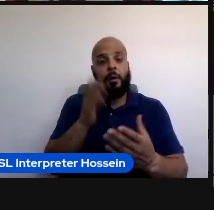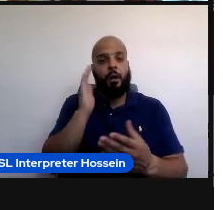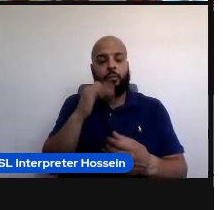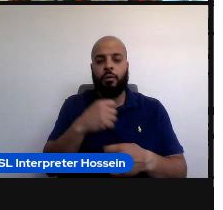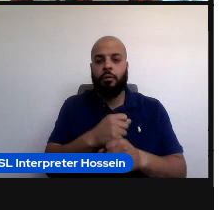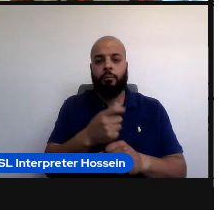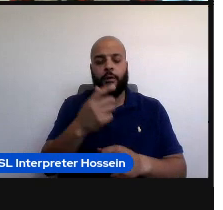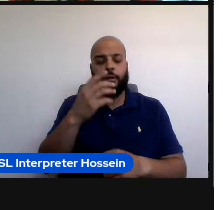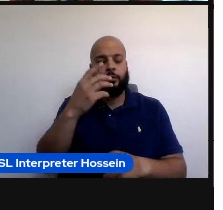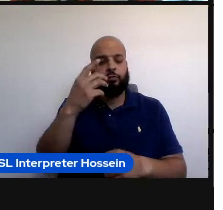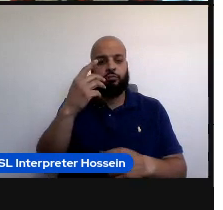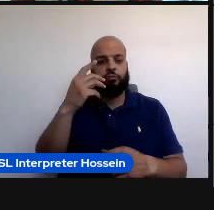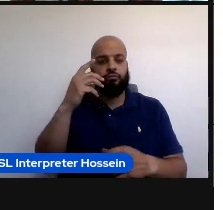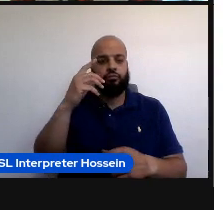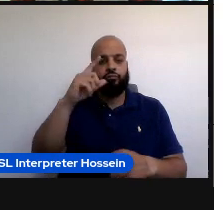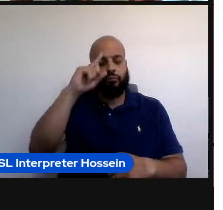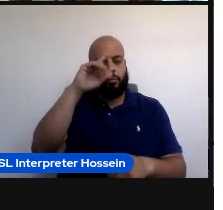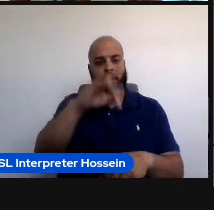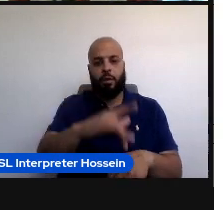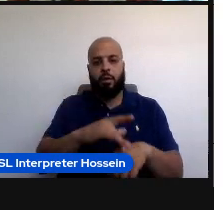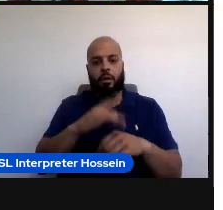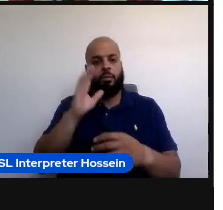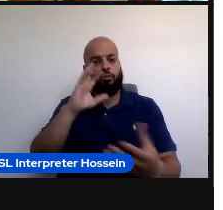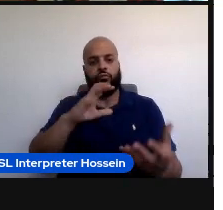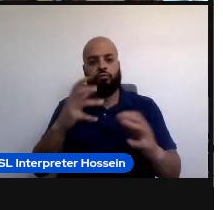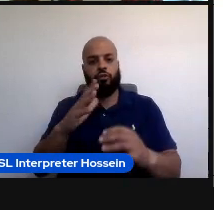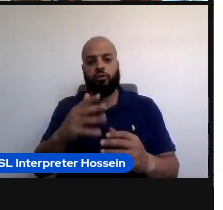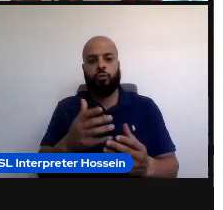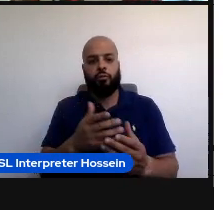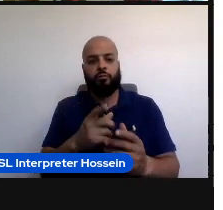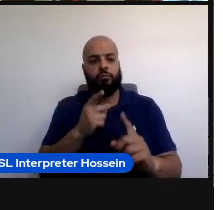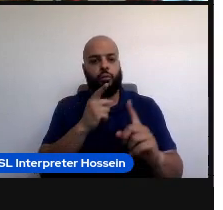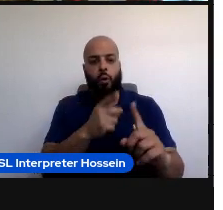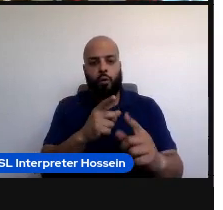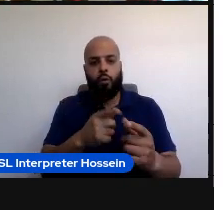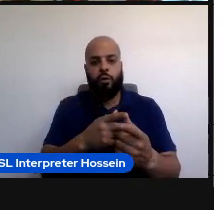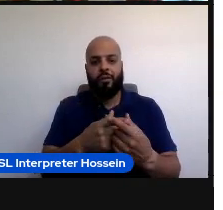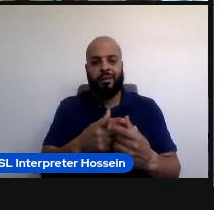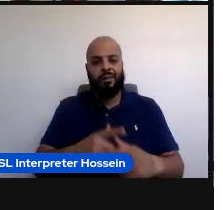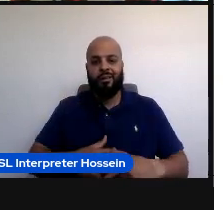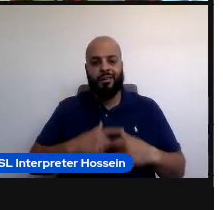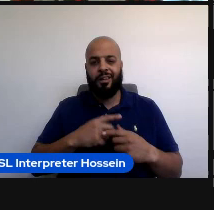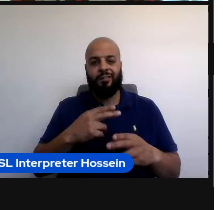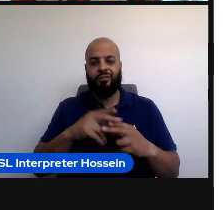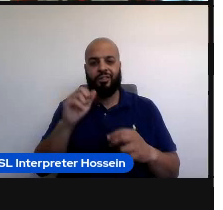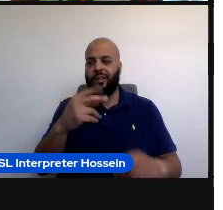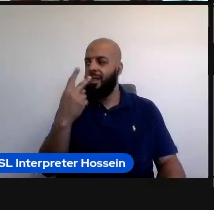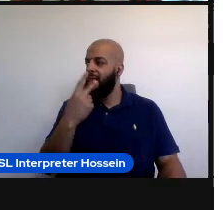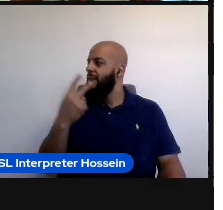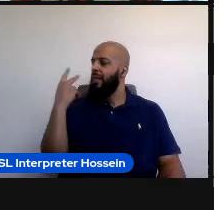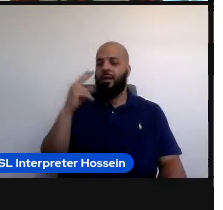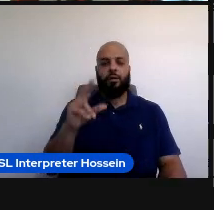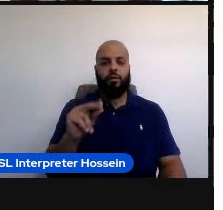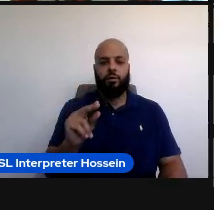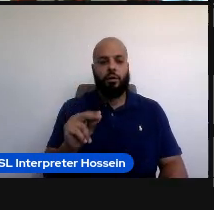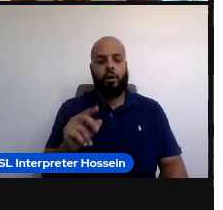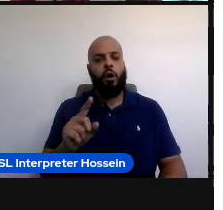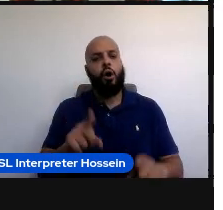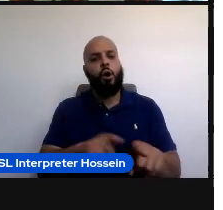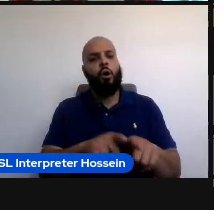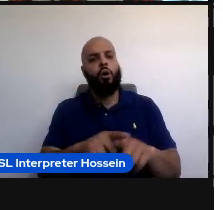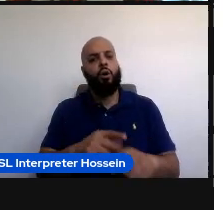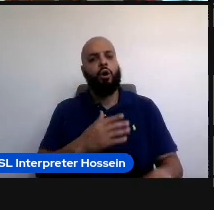wall. And I think life is too short for us to be constantly kind of looking in the rear view in that way. And then also be willing